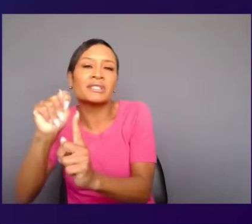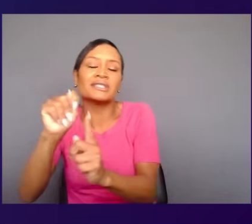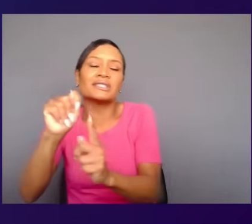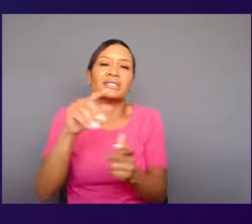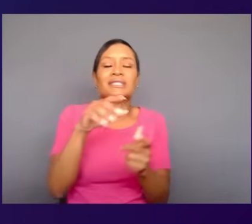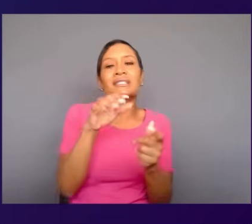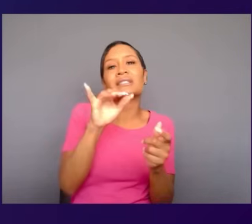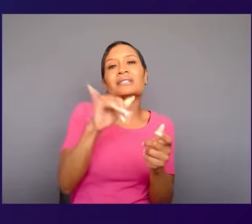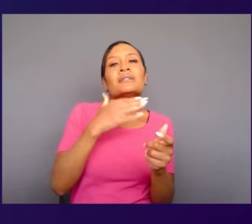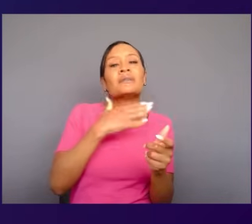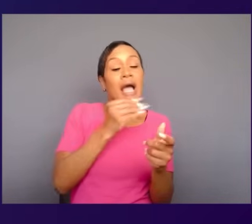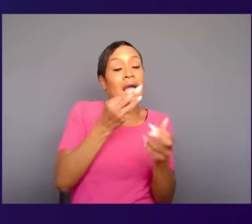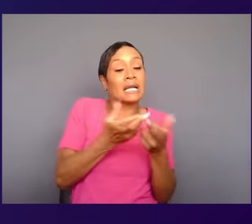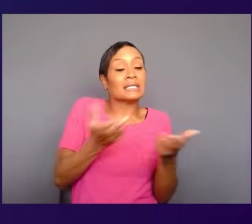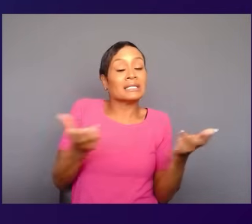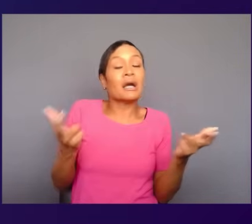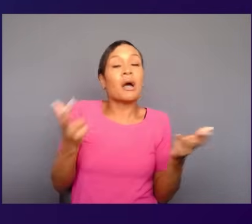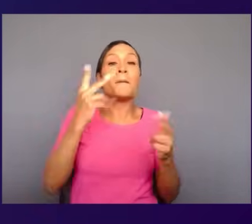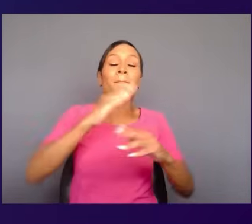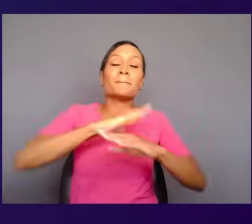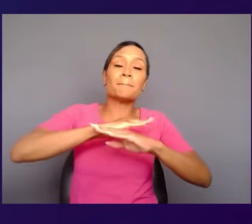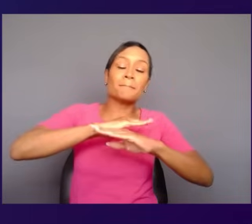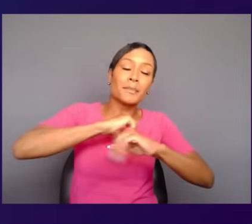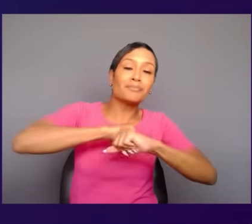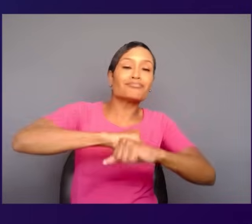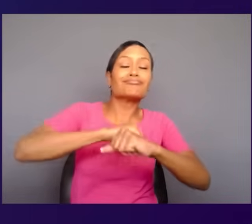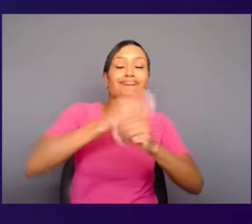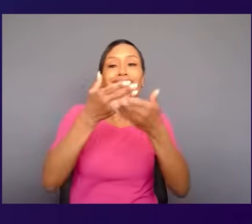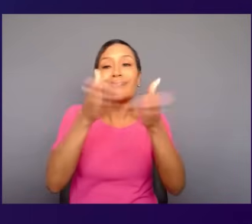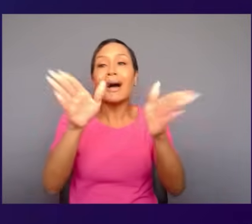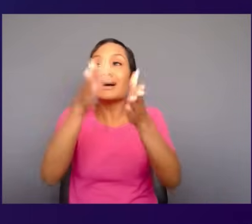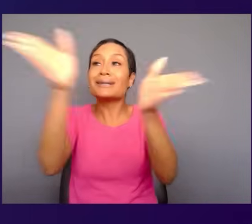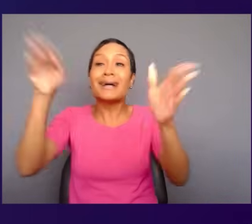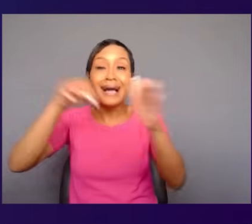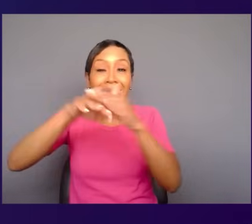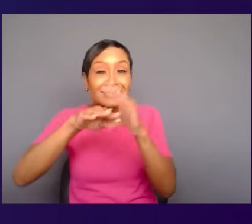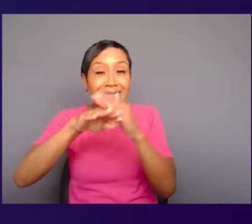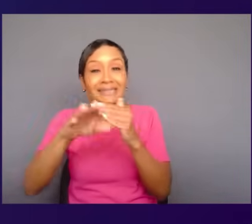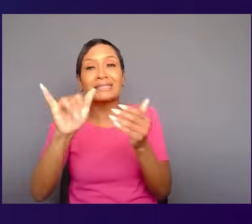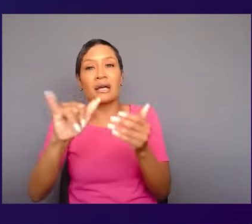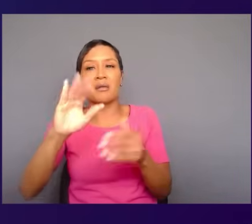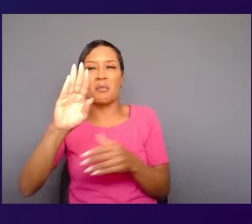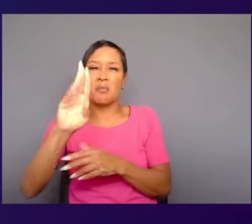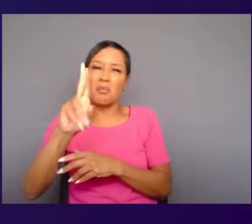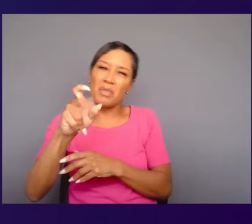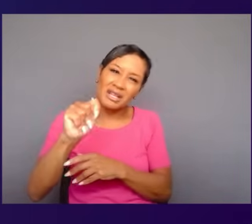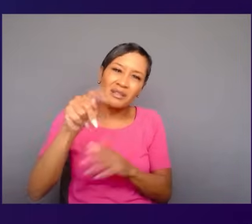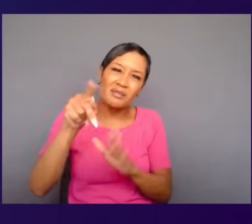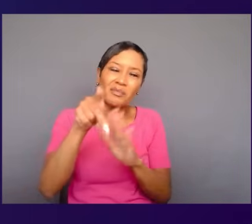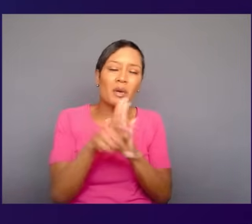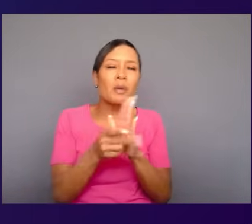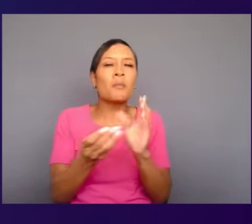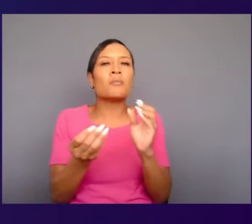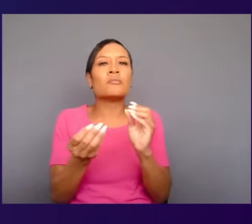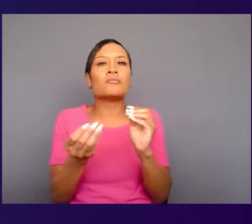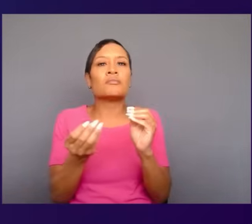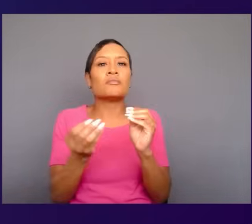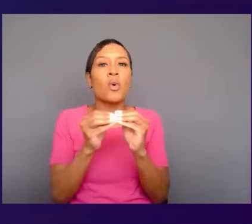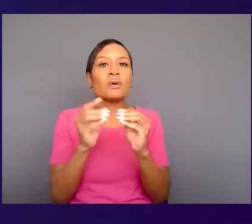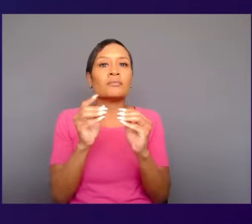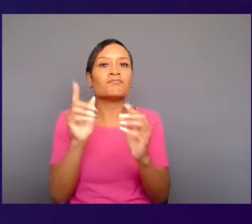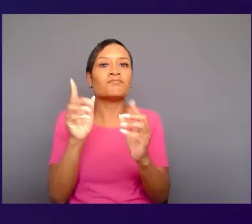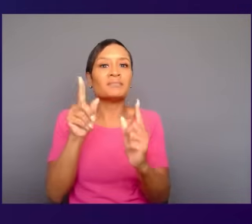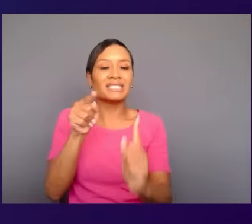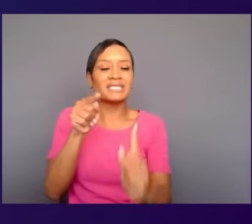on the resource side, block public access will prevent any public access at all. Bucket policies can be more specific than that and can grant